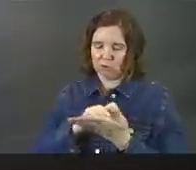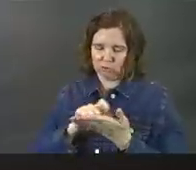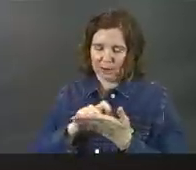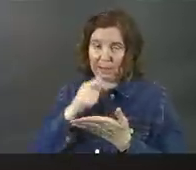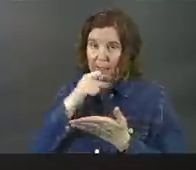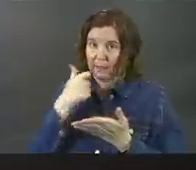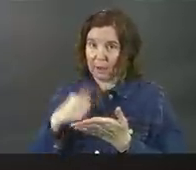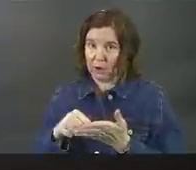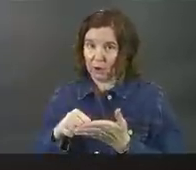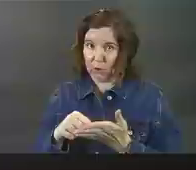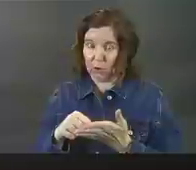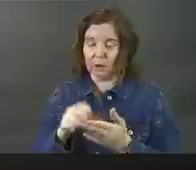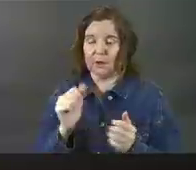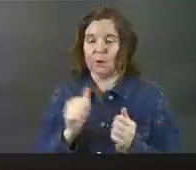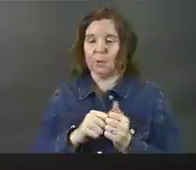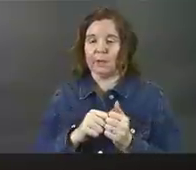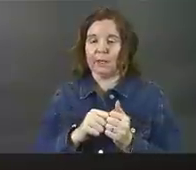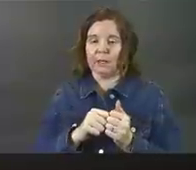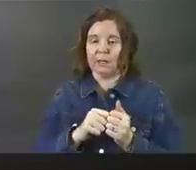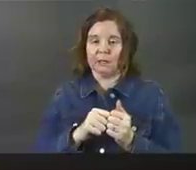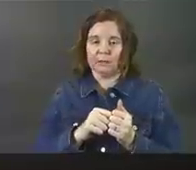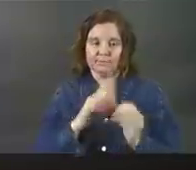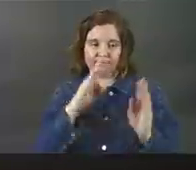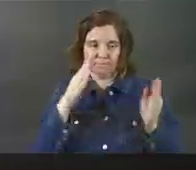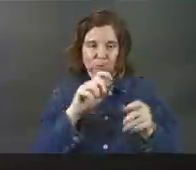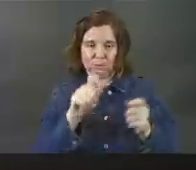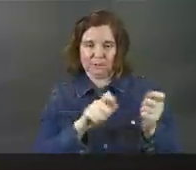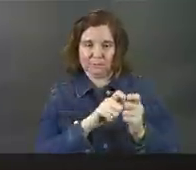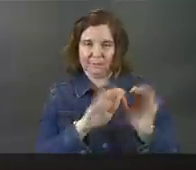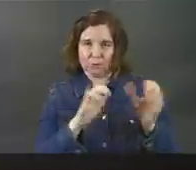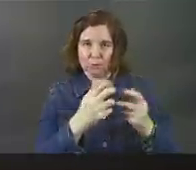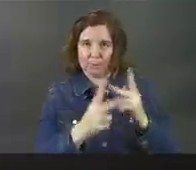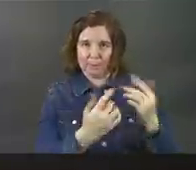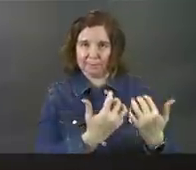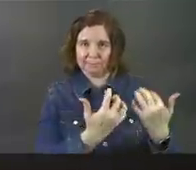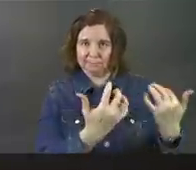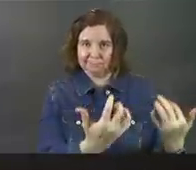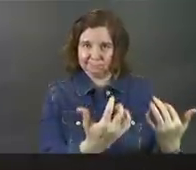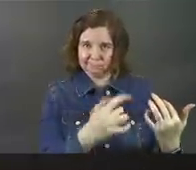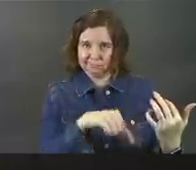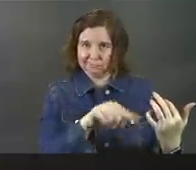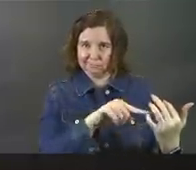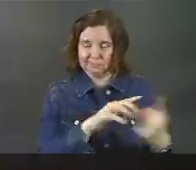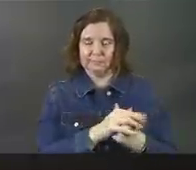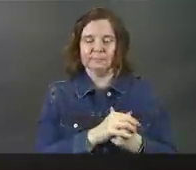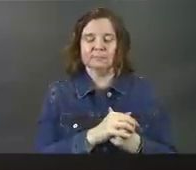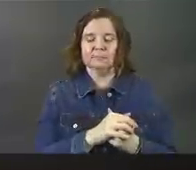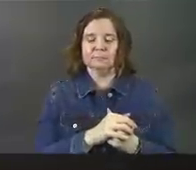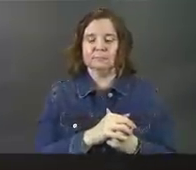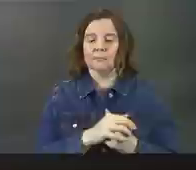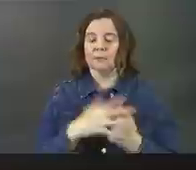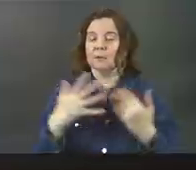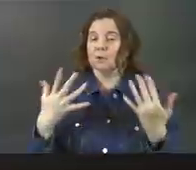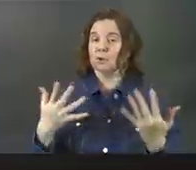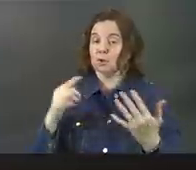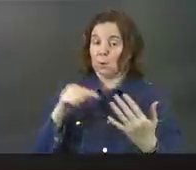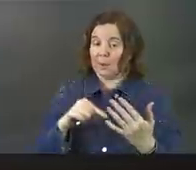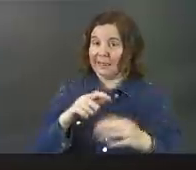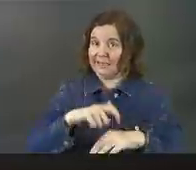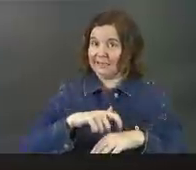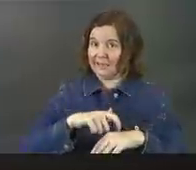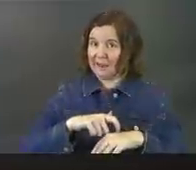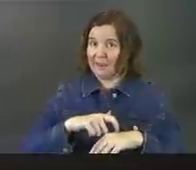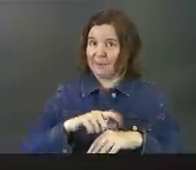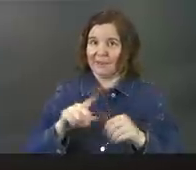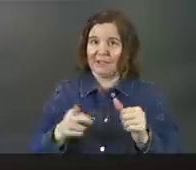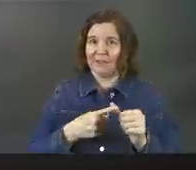writing a letter with an intended audience to a specific group of people about a specific issue. So in this time,